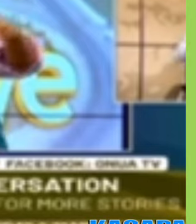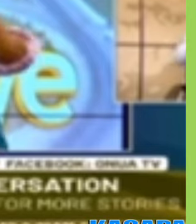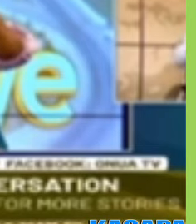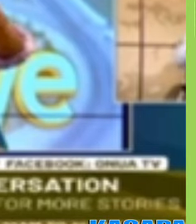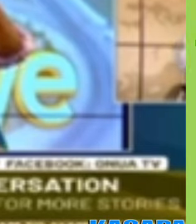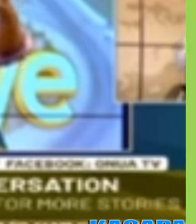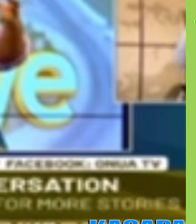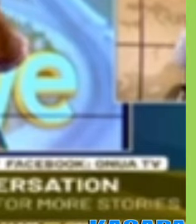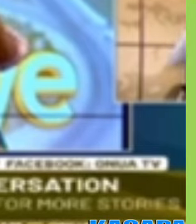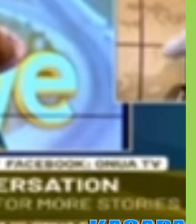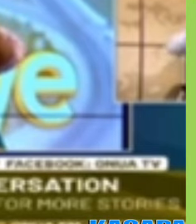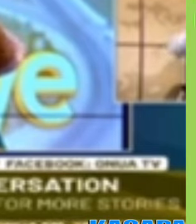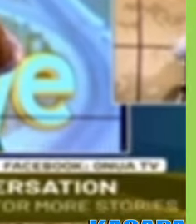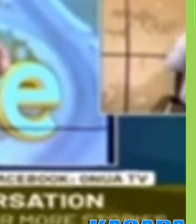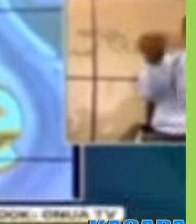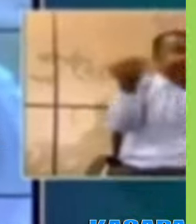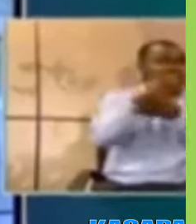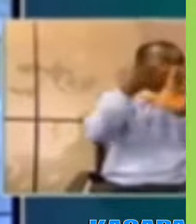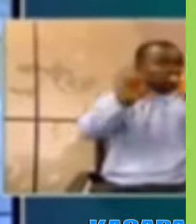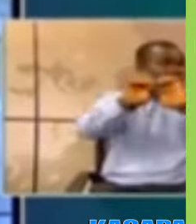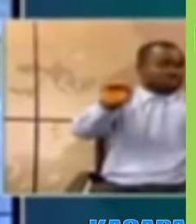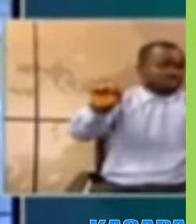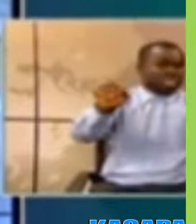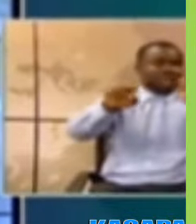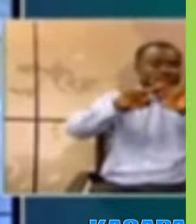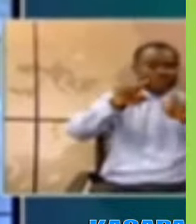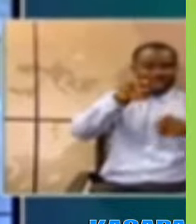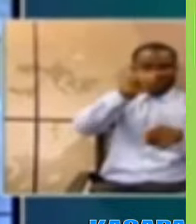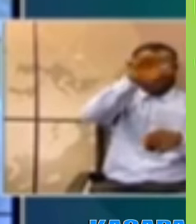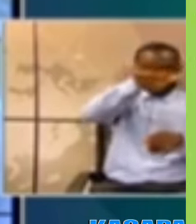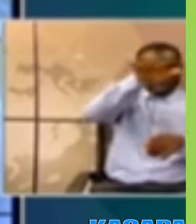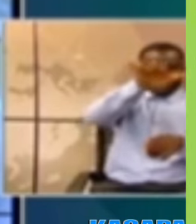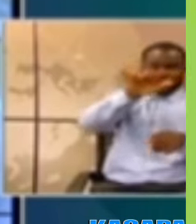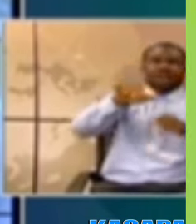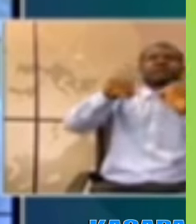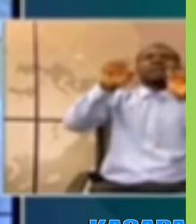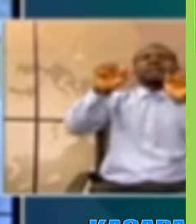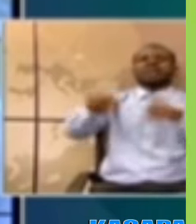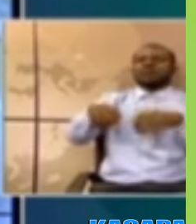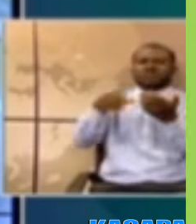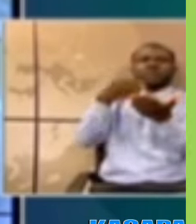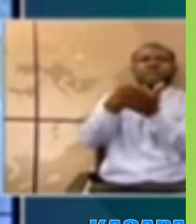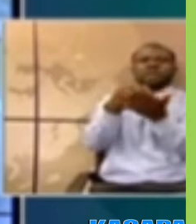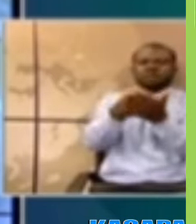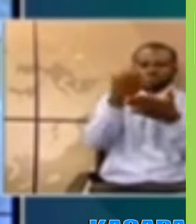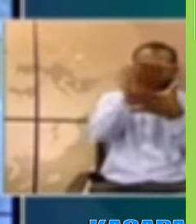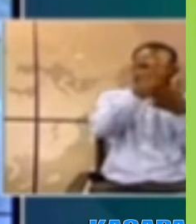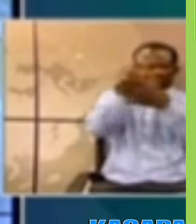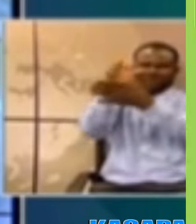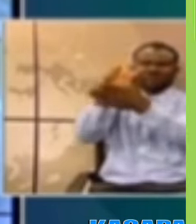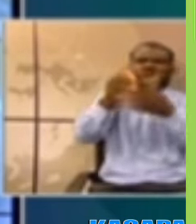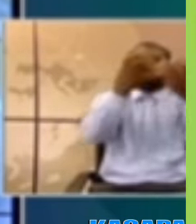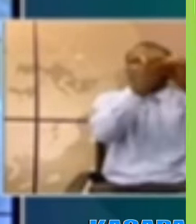area. No, you're passing factory, be a bit more than a pioneer to my. You are talking for when this is a region, I am crazy near Super Group, yes, you are. Some regional